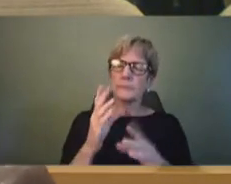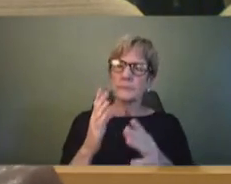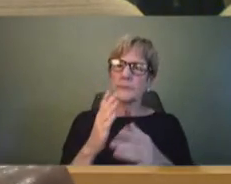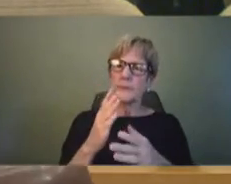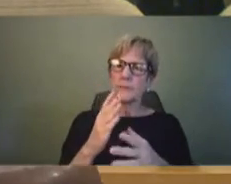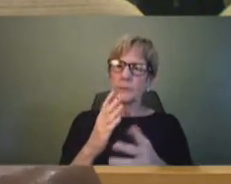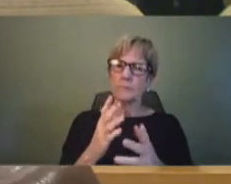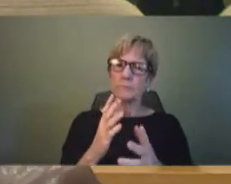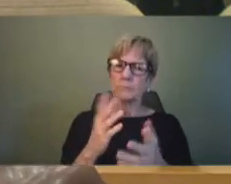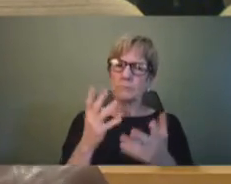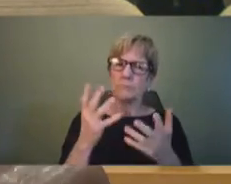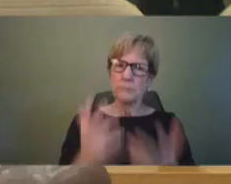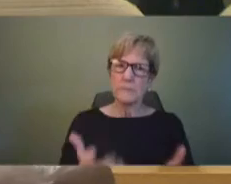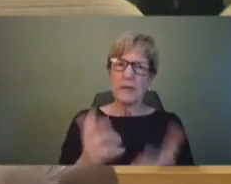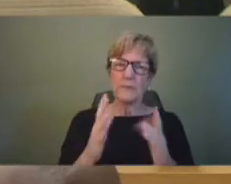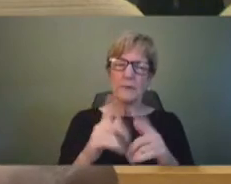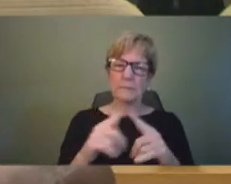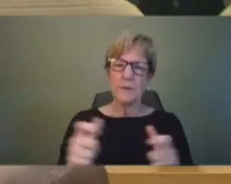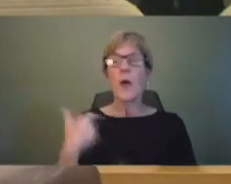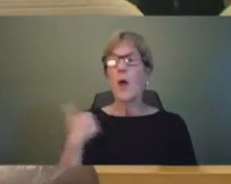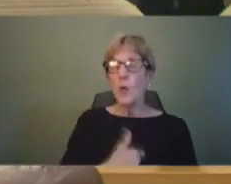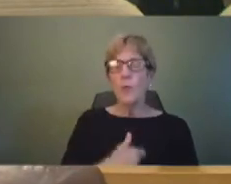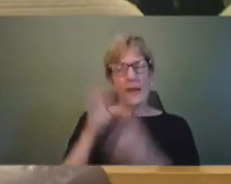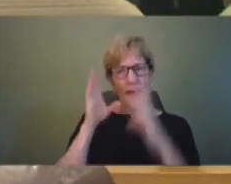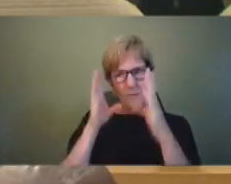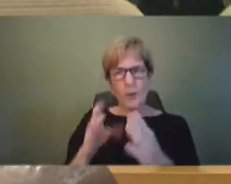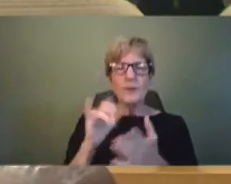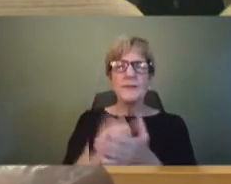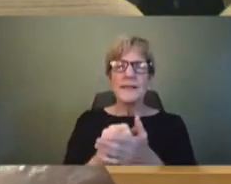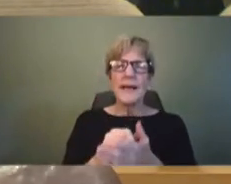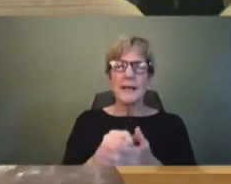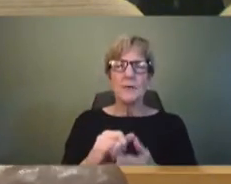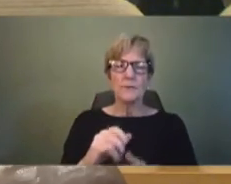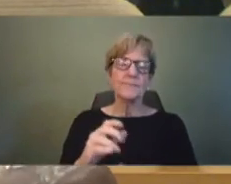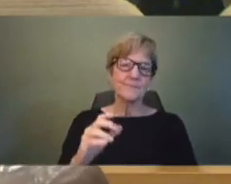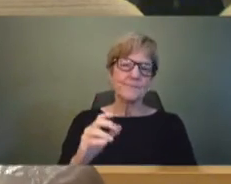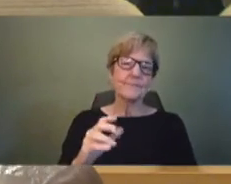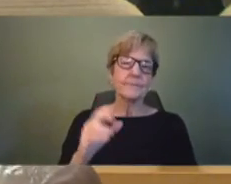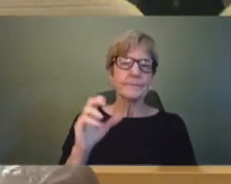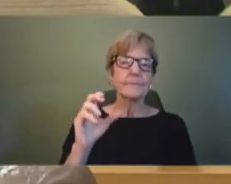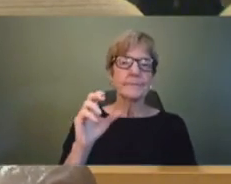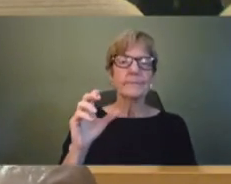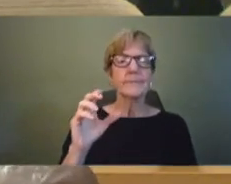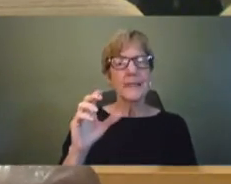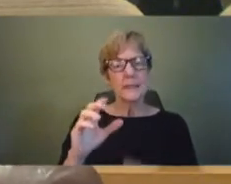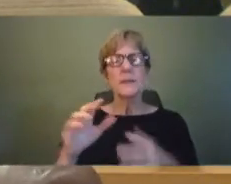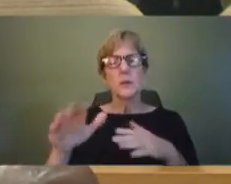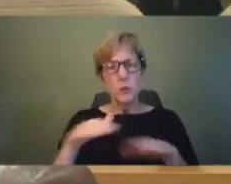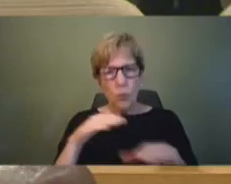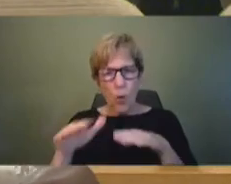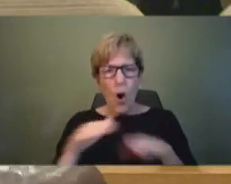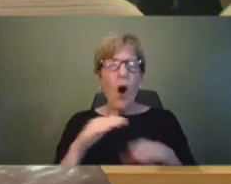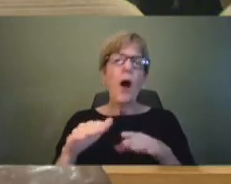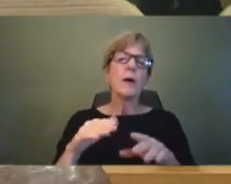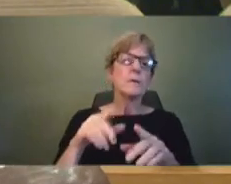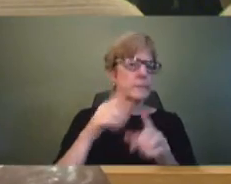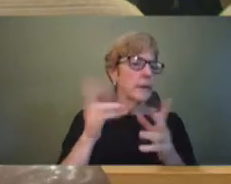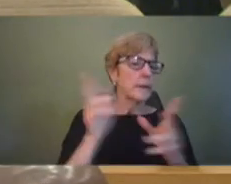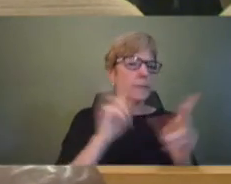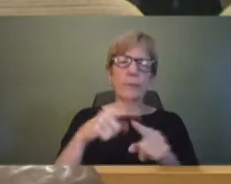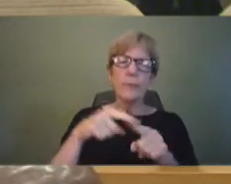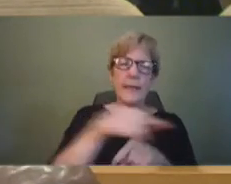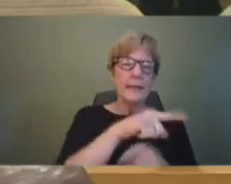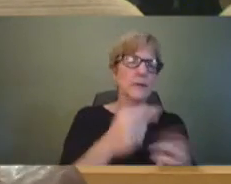about Mo to be honest with you we've kind of focused that on internal Tire site right Trail Network walking Network to get folks to the new school for the